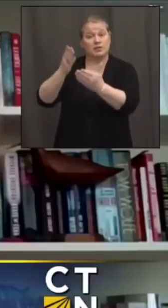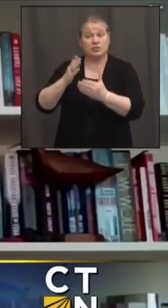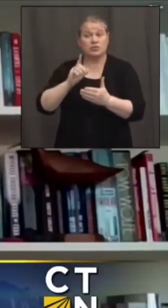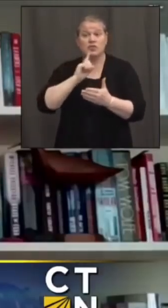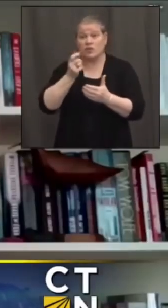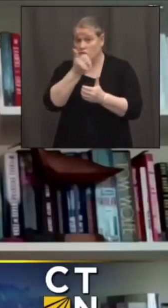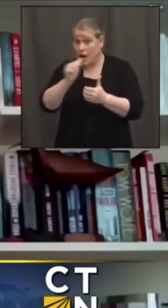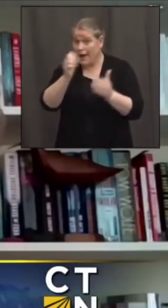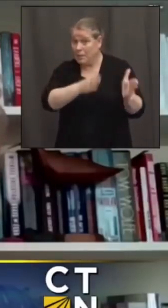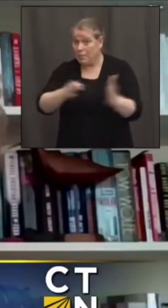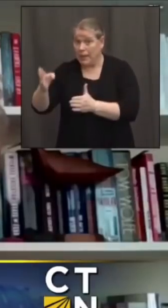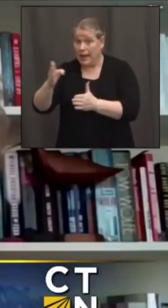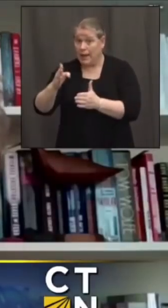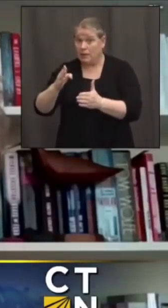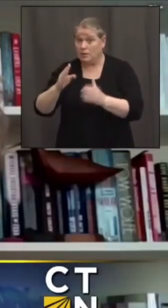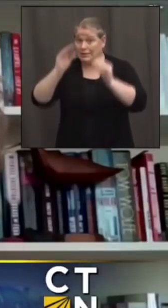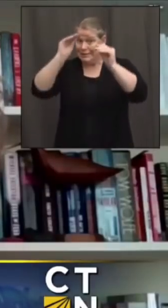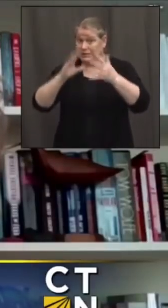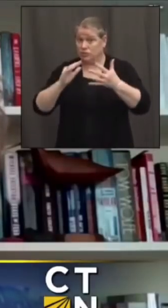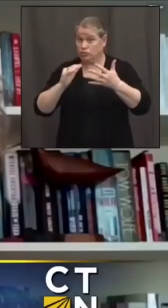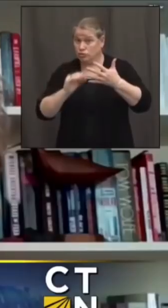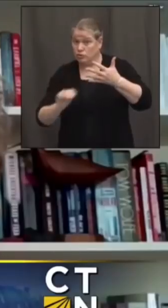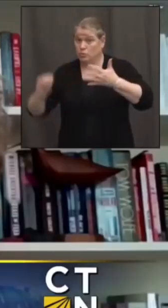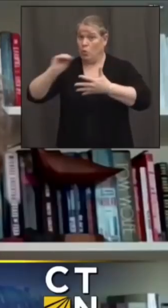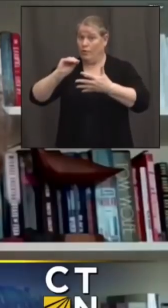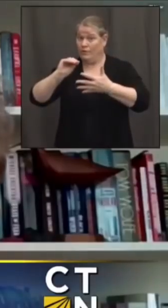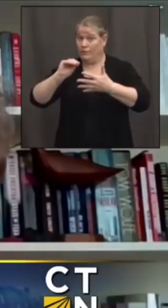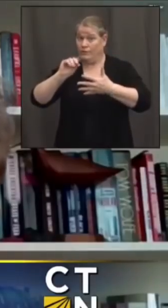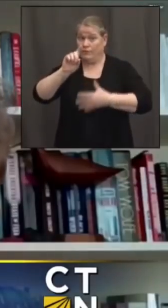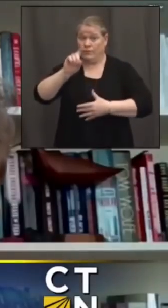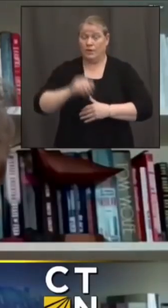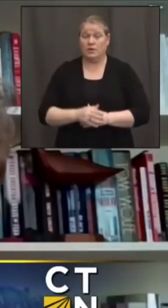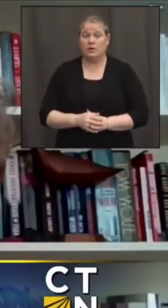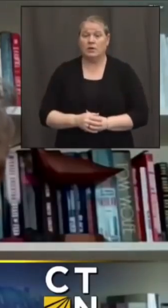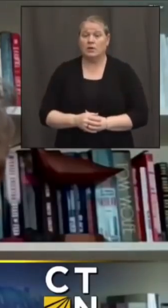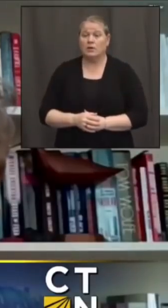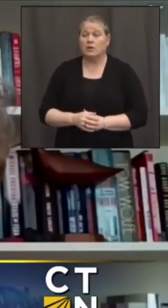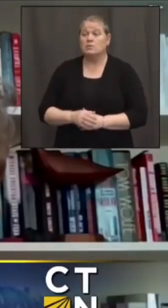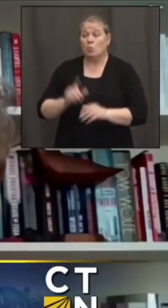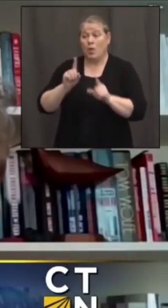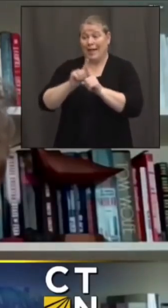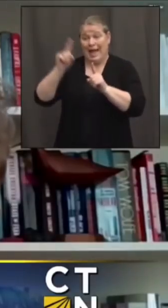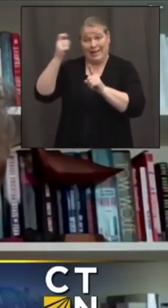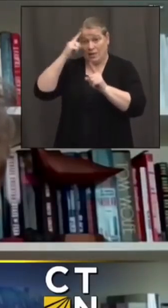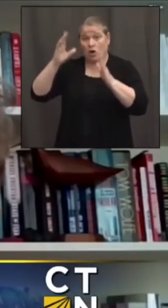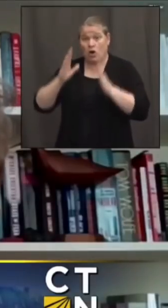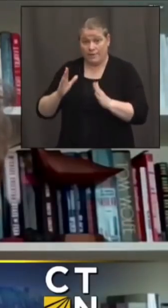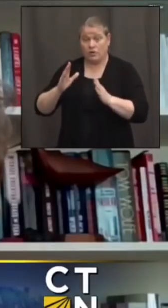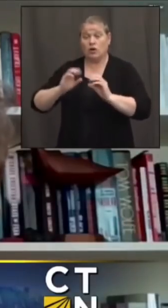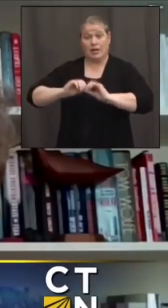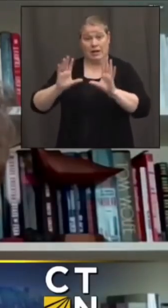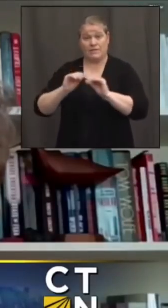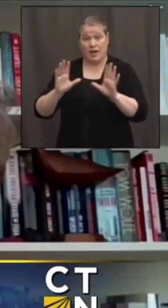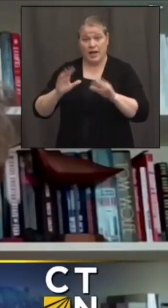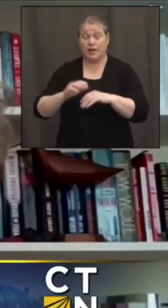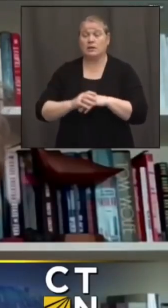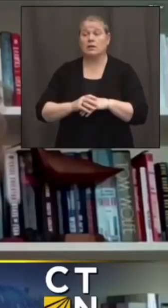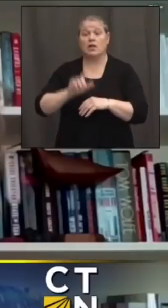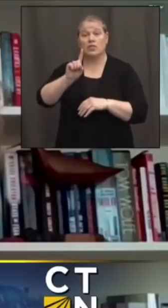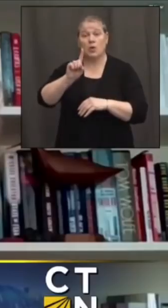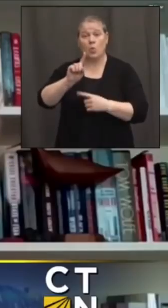Well, as the governor clarified, they are in with frontline essential workers in our 1B prioritization